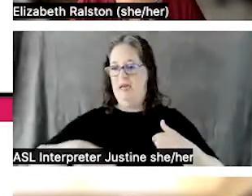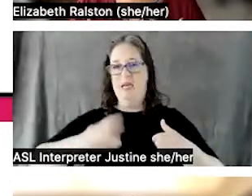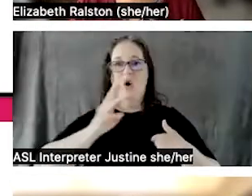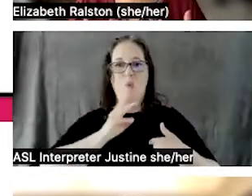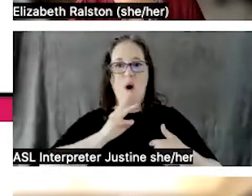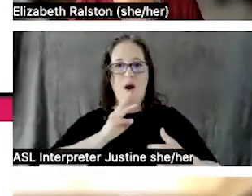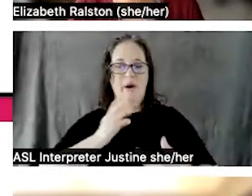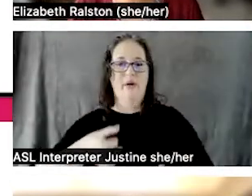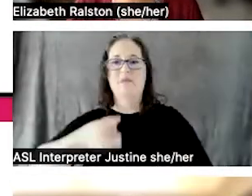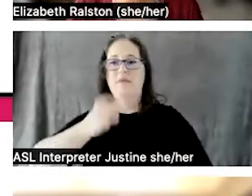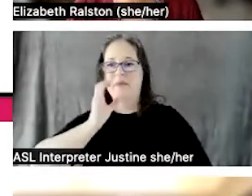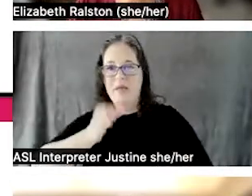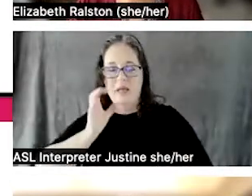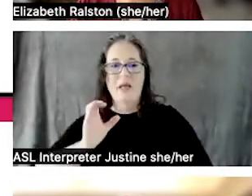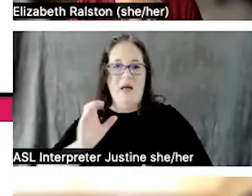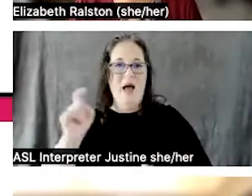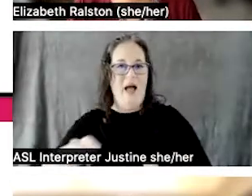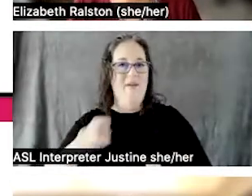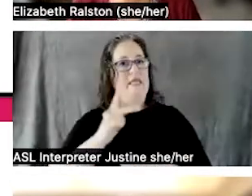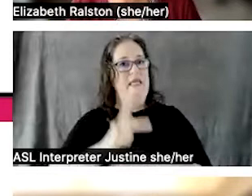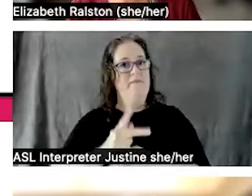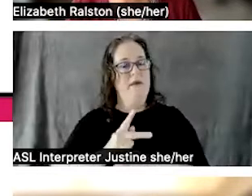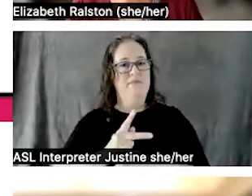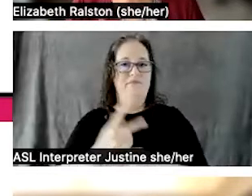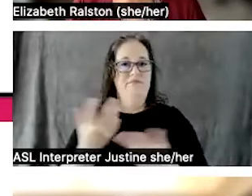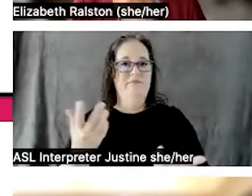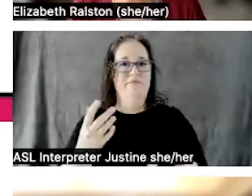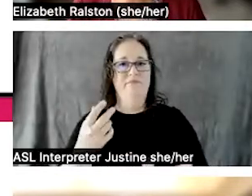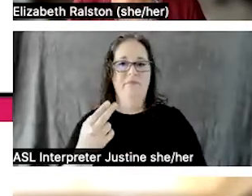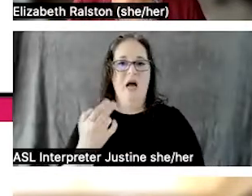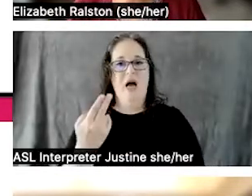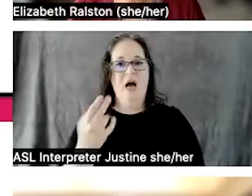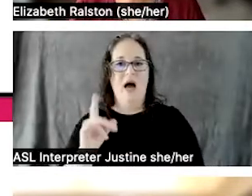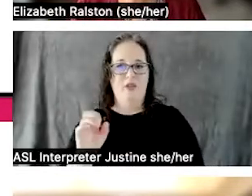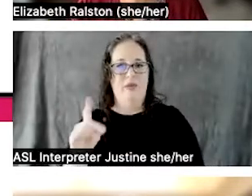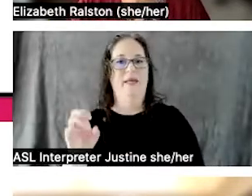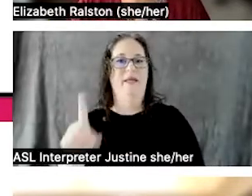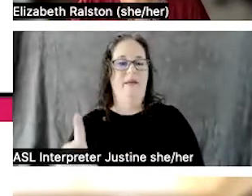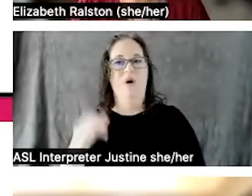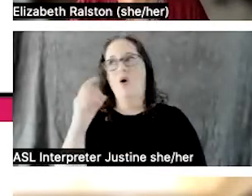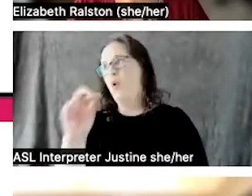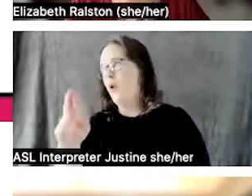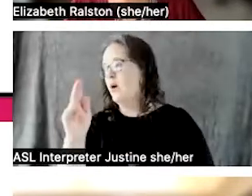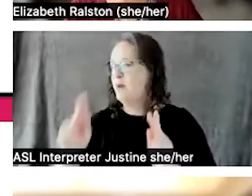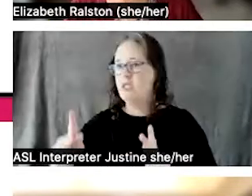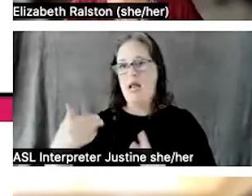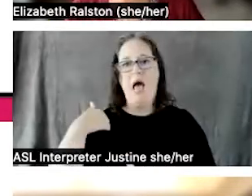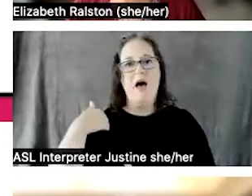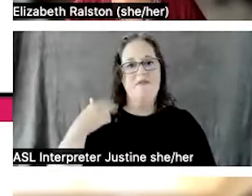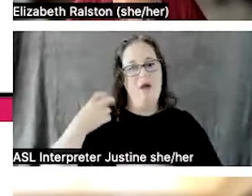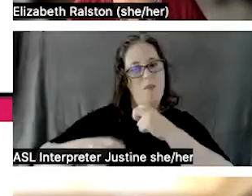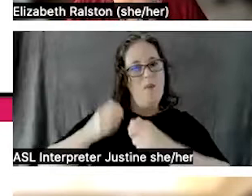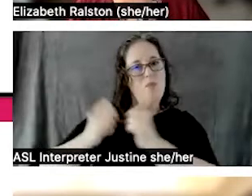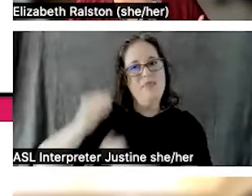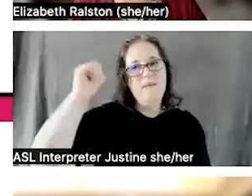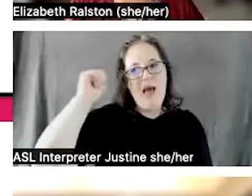water, then I'm not dehydrated. Or someone who has lower back problems, I need to stand up and stretch so